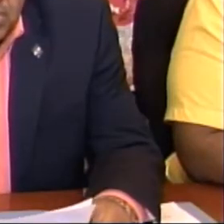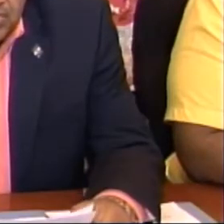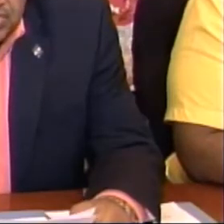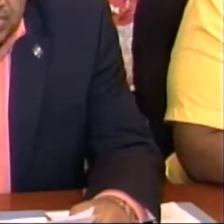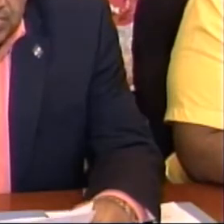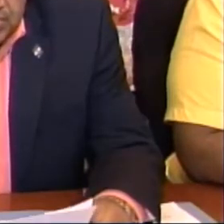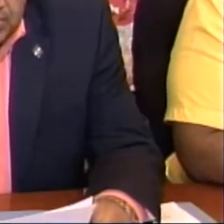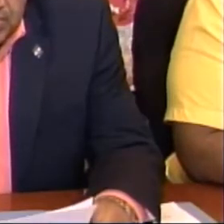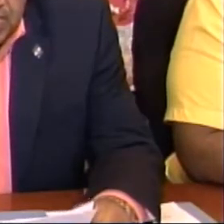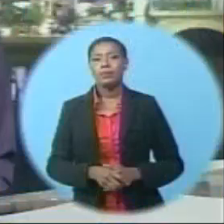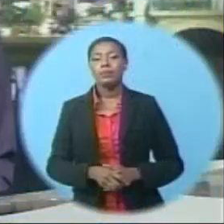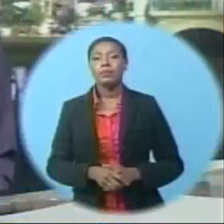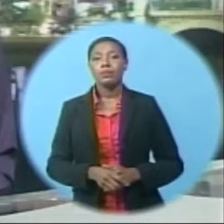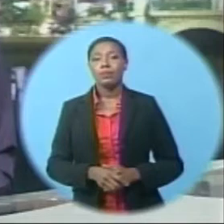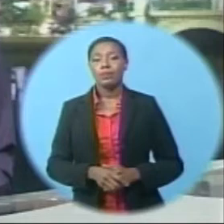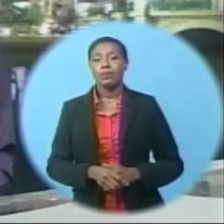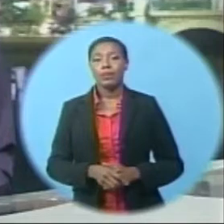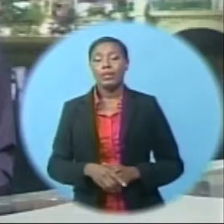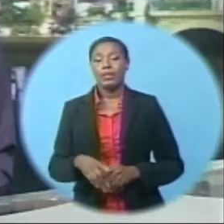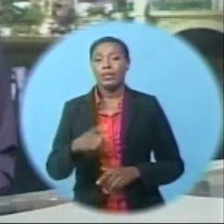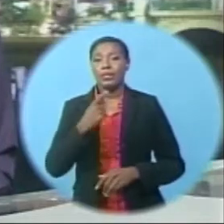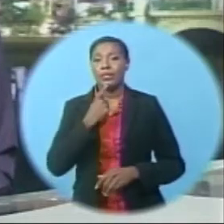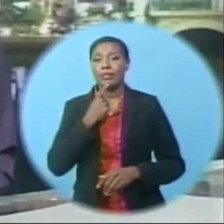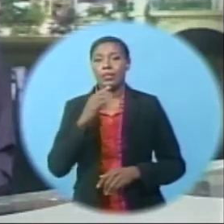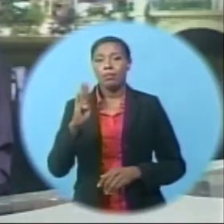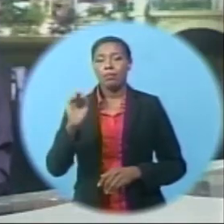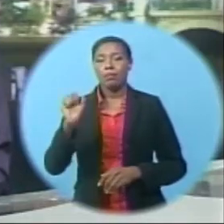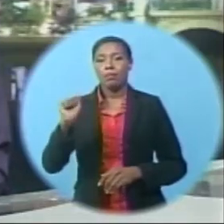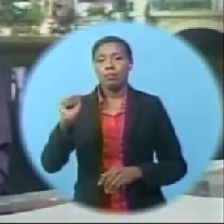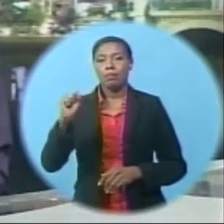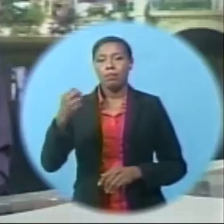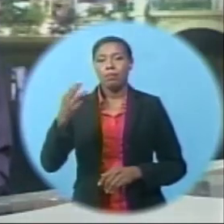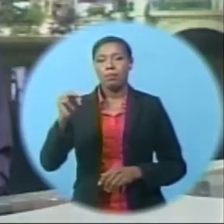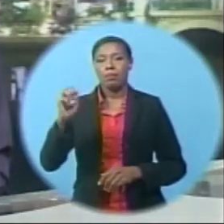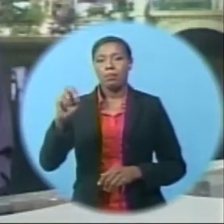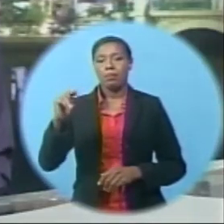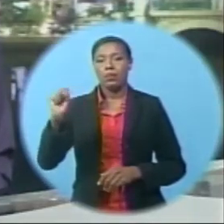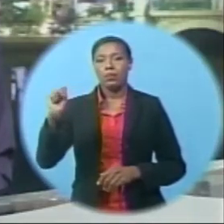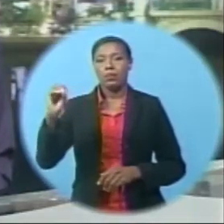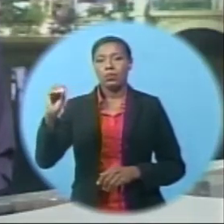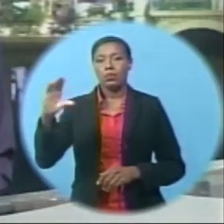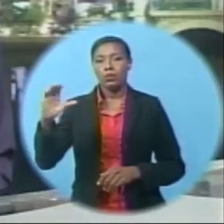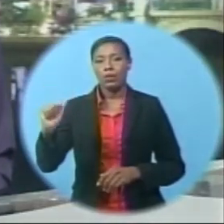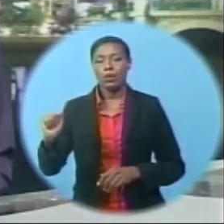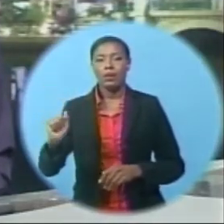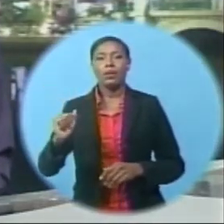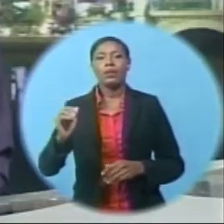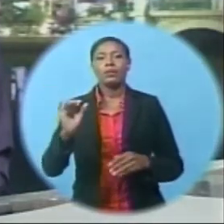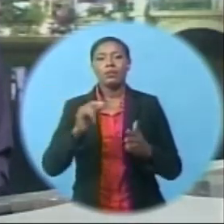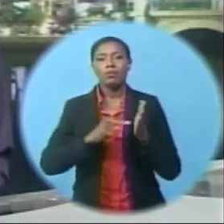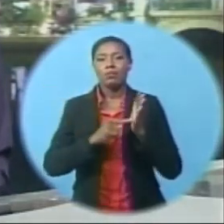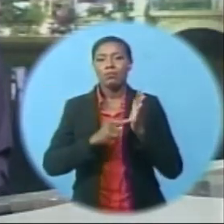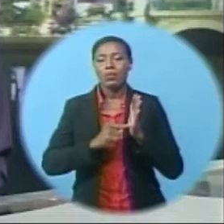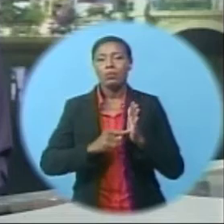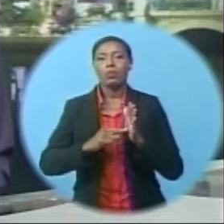on a world stage. Well, Mr. Brown says Bashment Soca is an example of a genre that has evolved like steel pan and